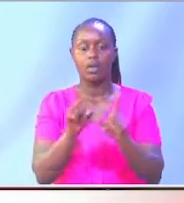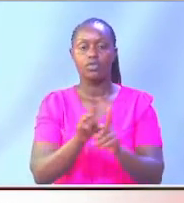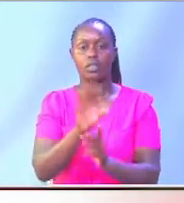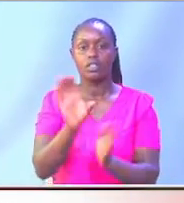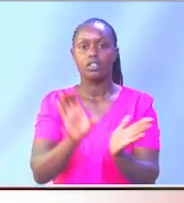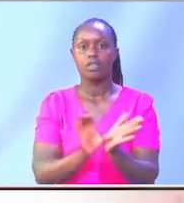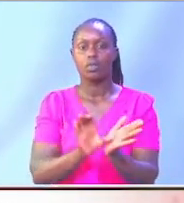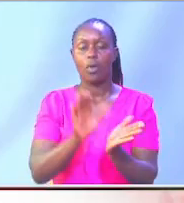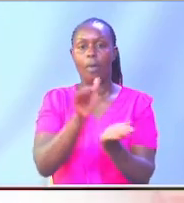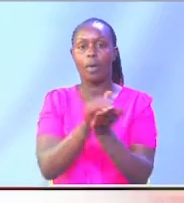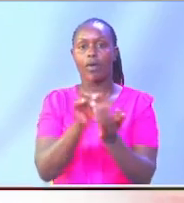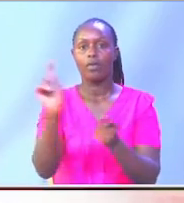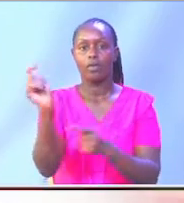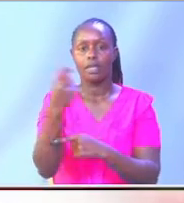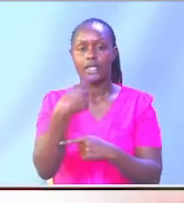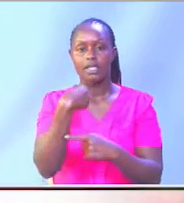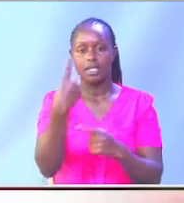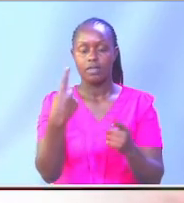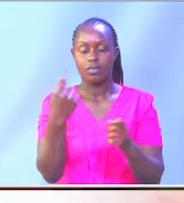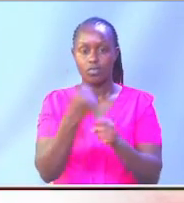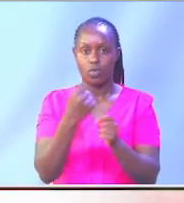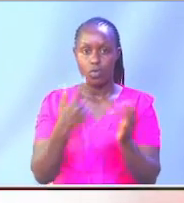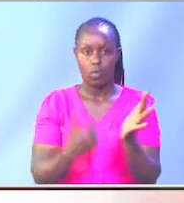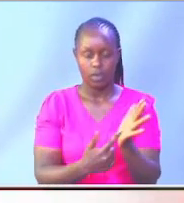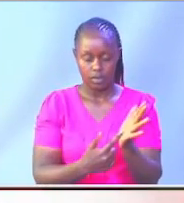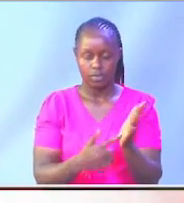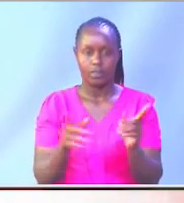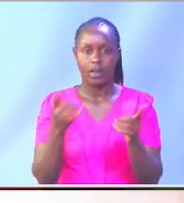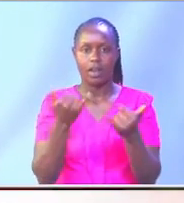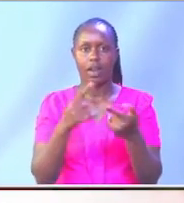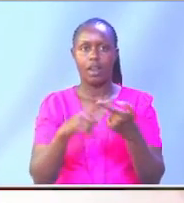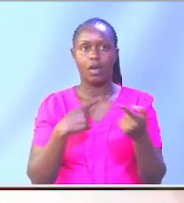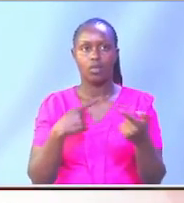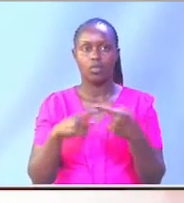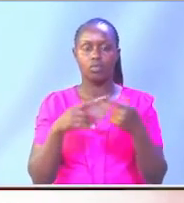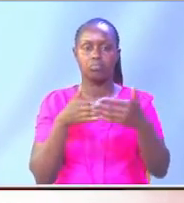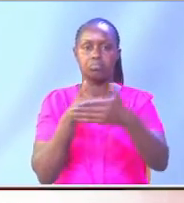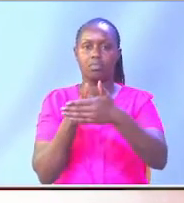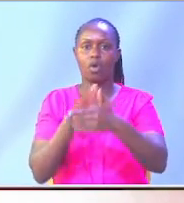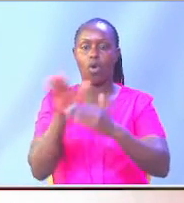Kenya to temporarily freeze all expenditure